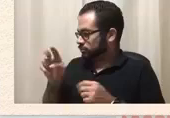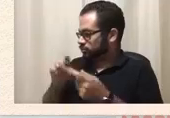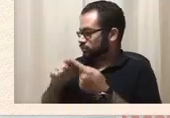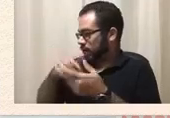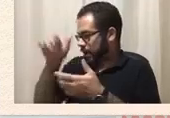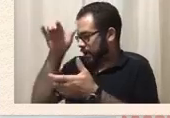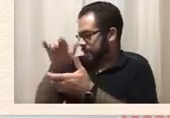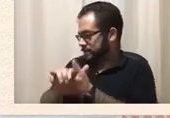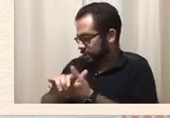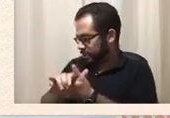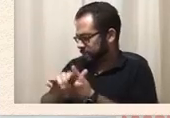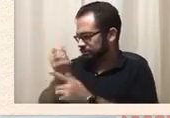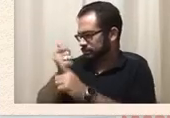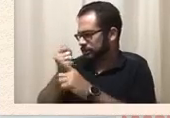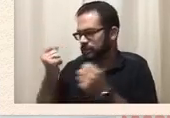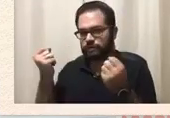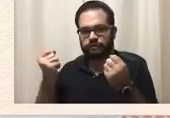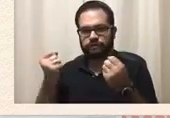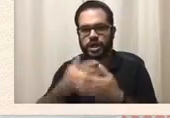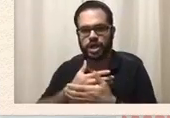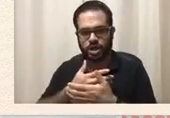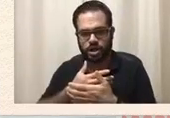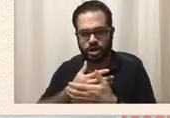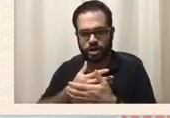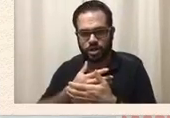We have to go to Chicago.